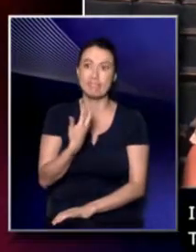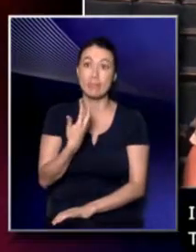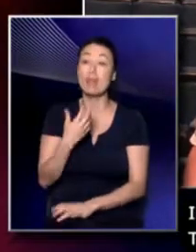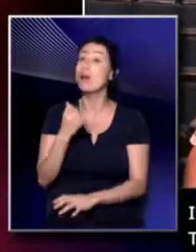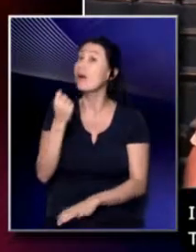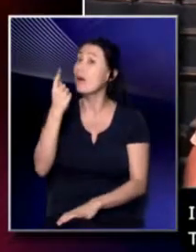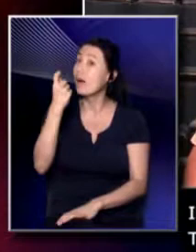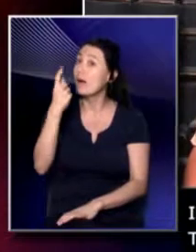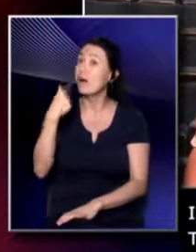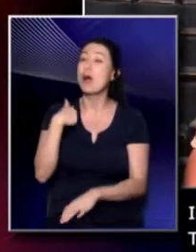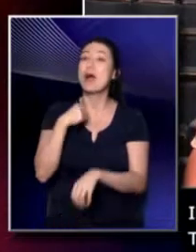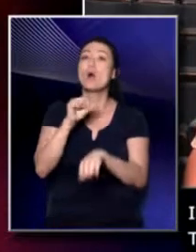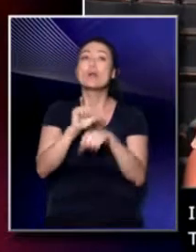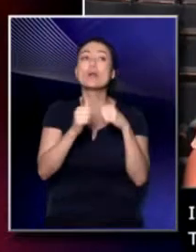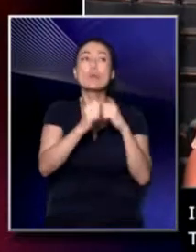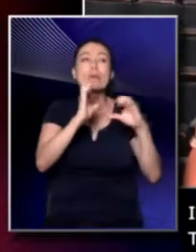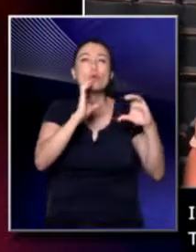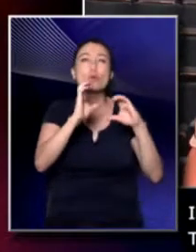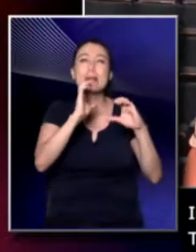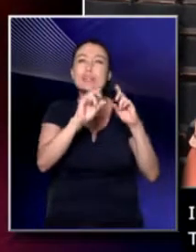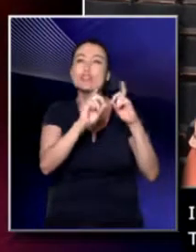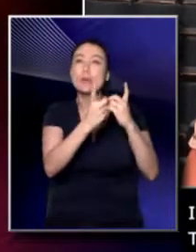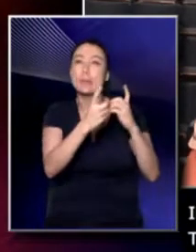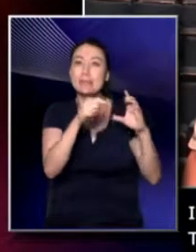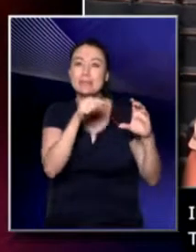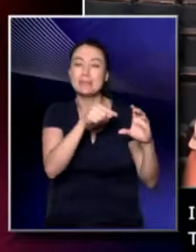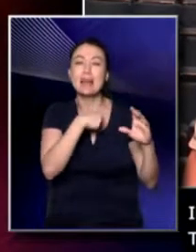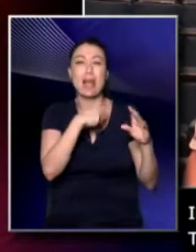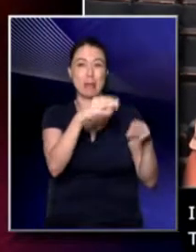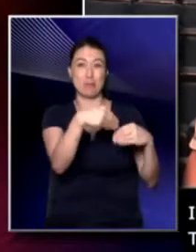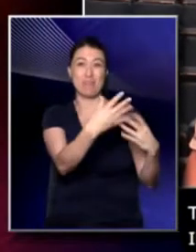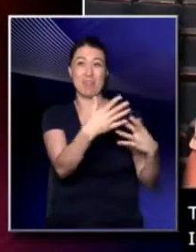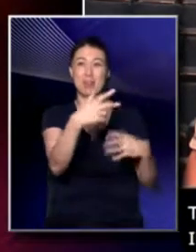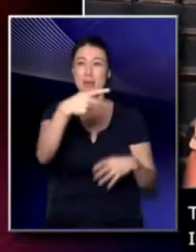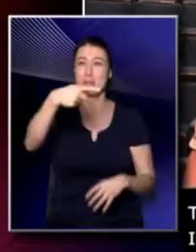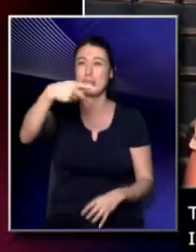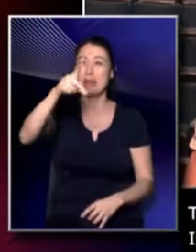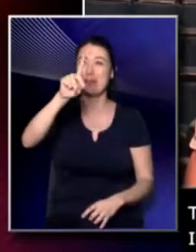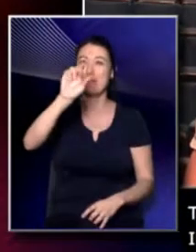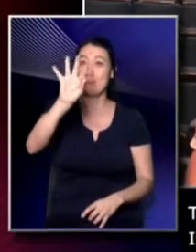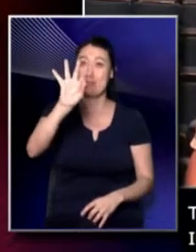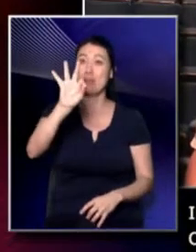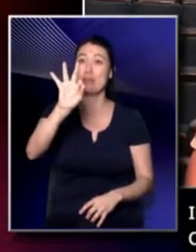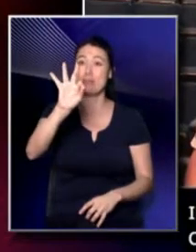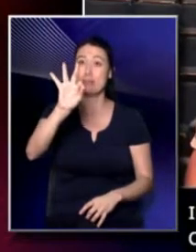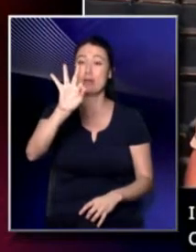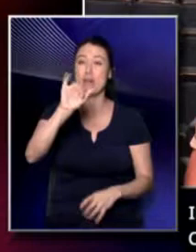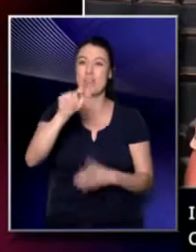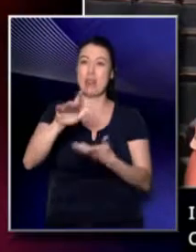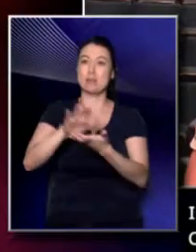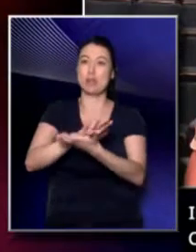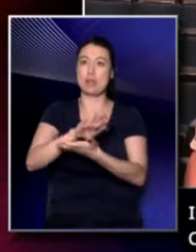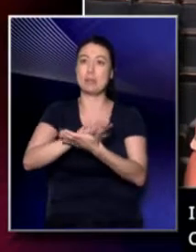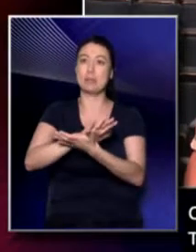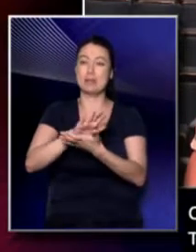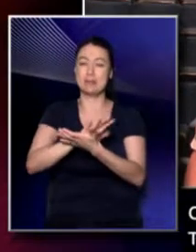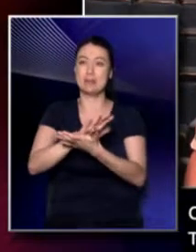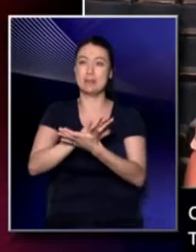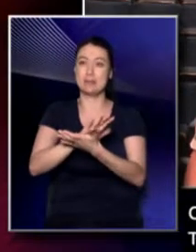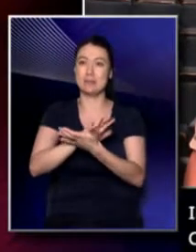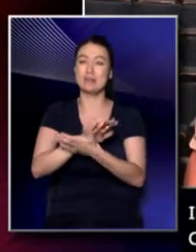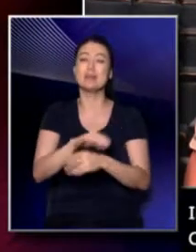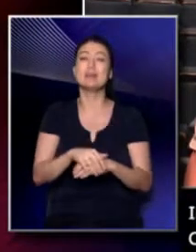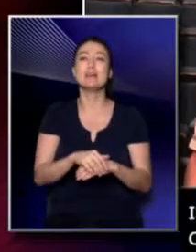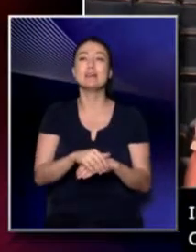However, in working with the communications department, I provided them a PDF version of the document, which I